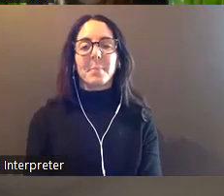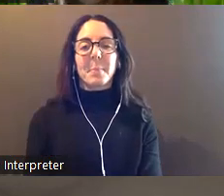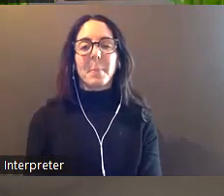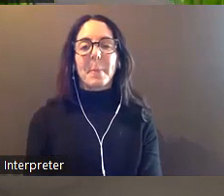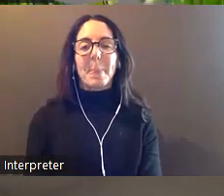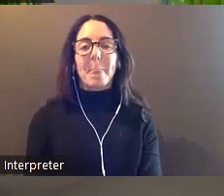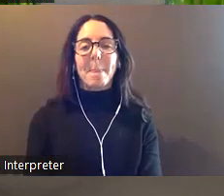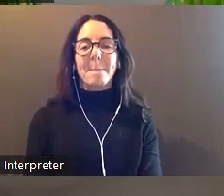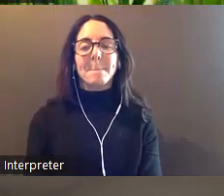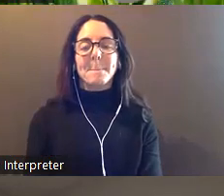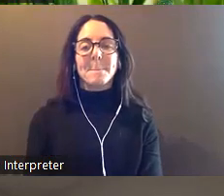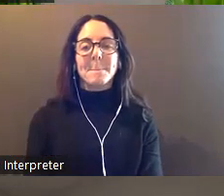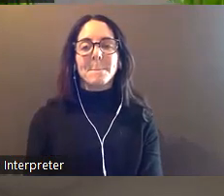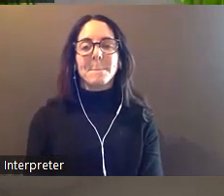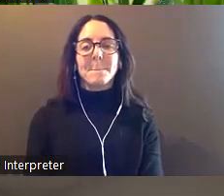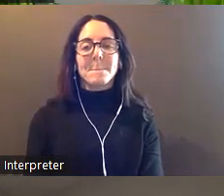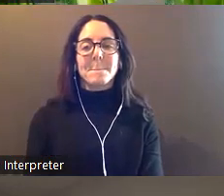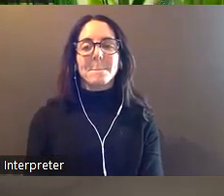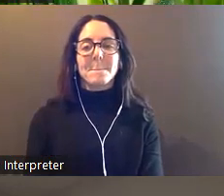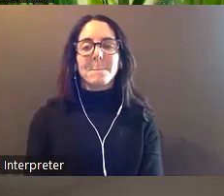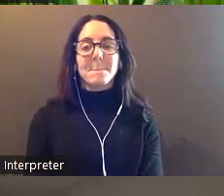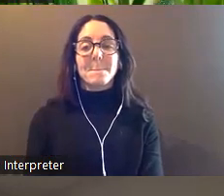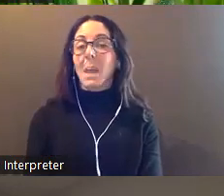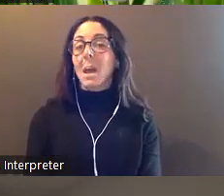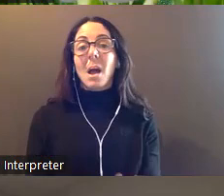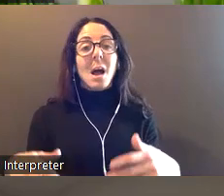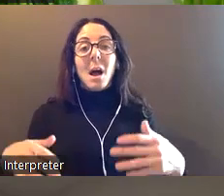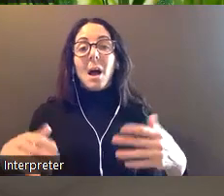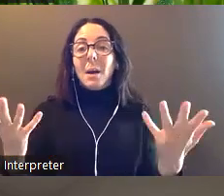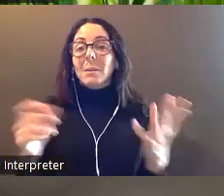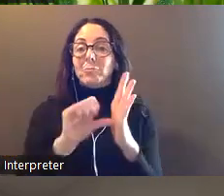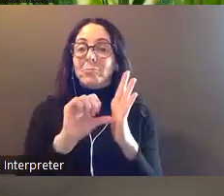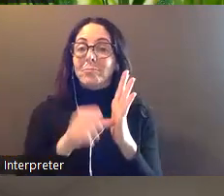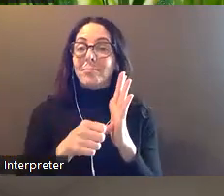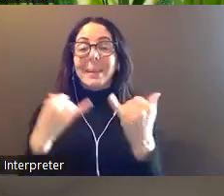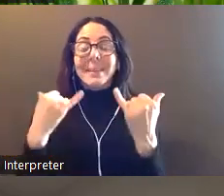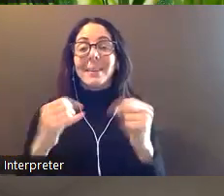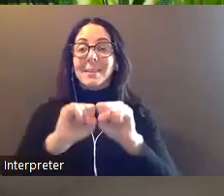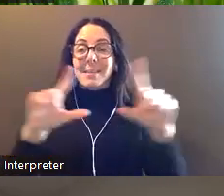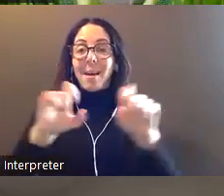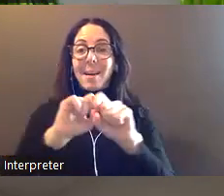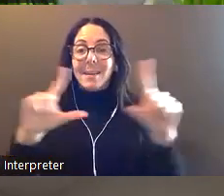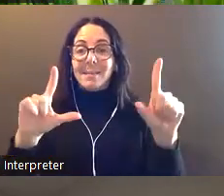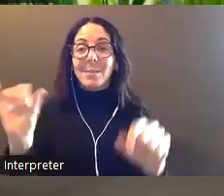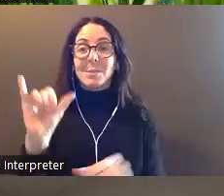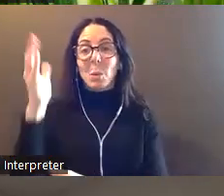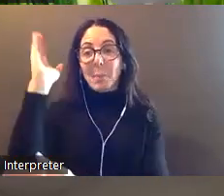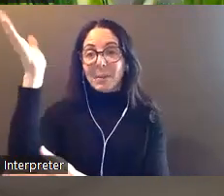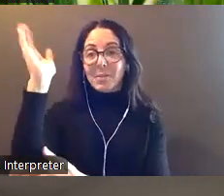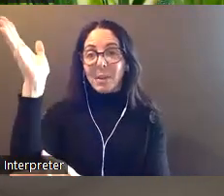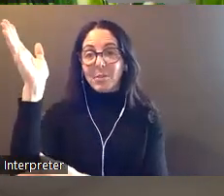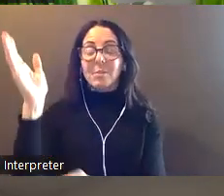Barring any questions, we'll just sort of highlight that the slides and the presentation will be